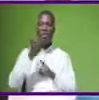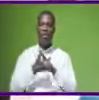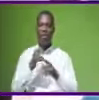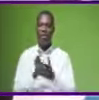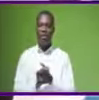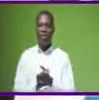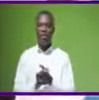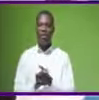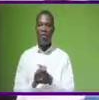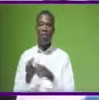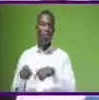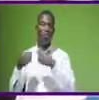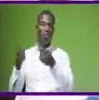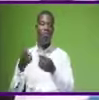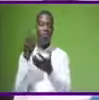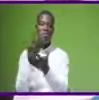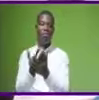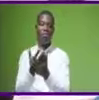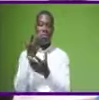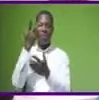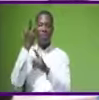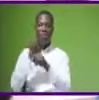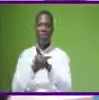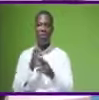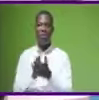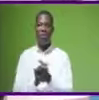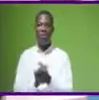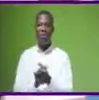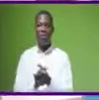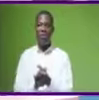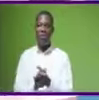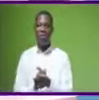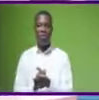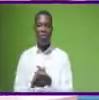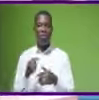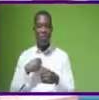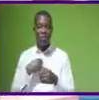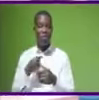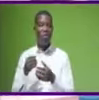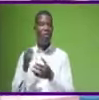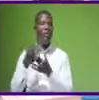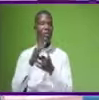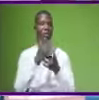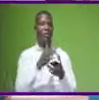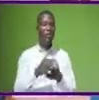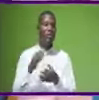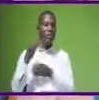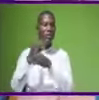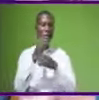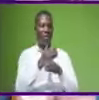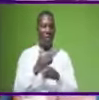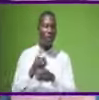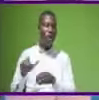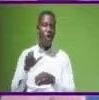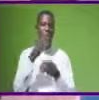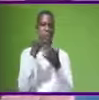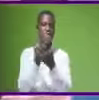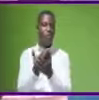One call prison, 3 months. Mitch, I had me sank of your prison for you now. Sani, I